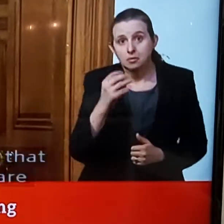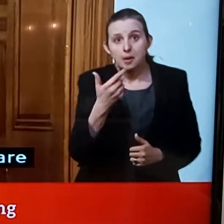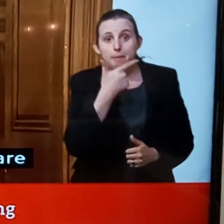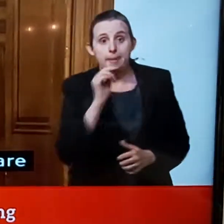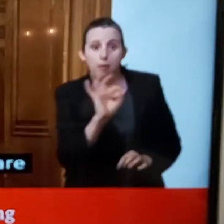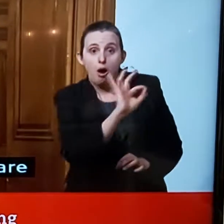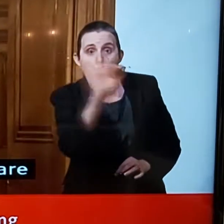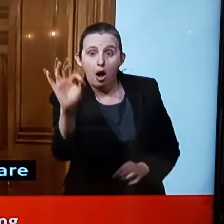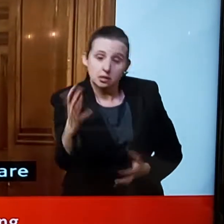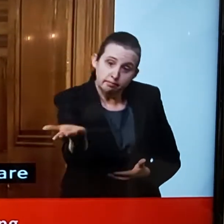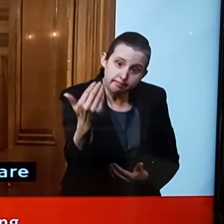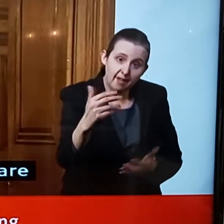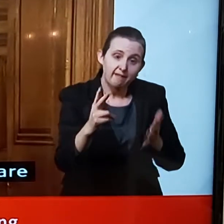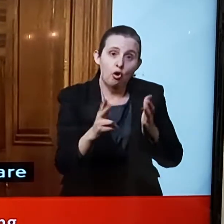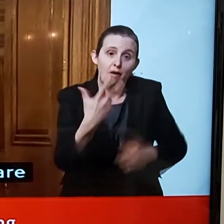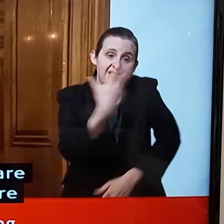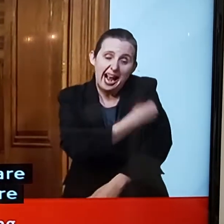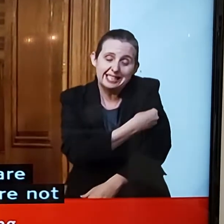very low.